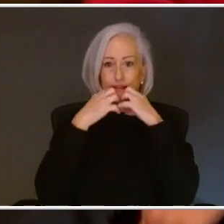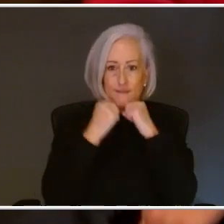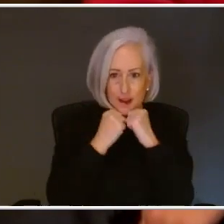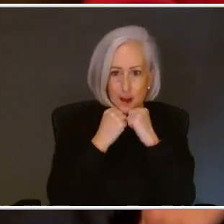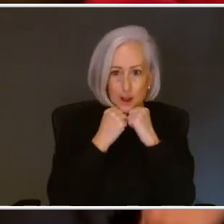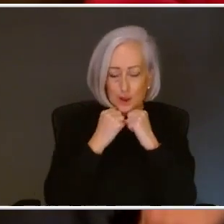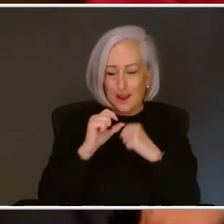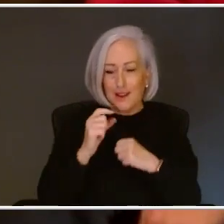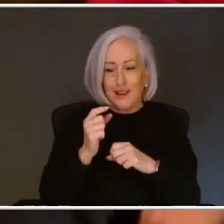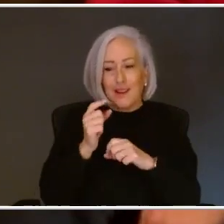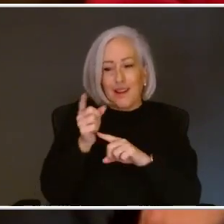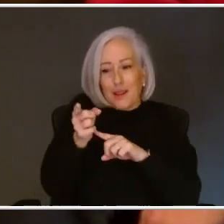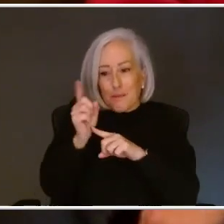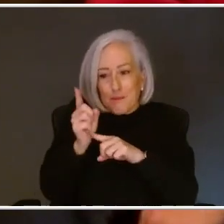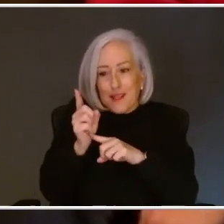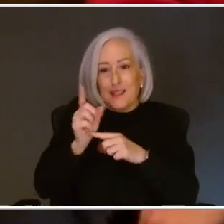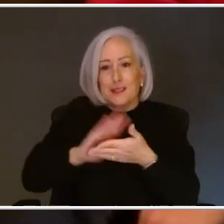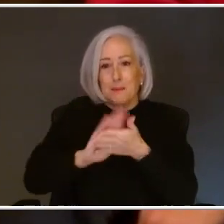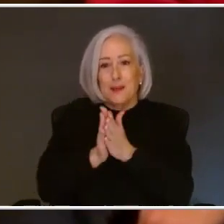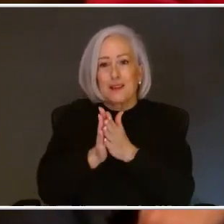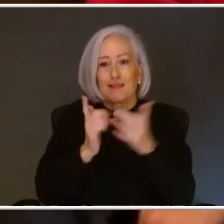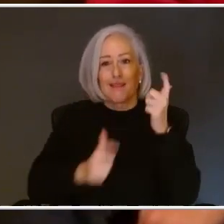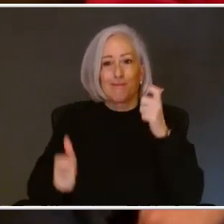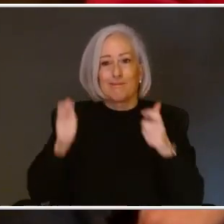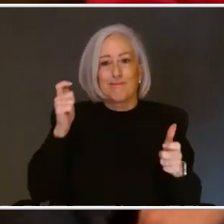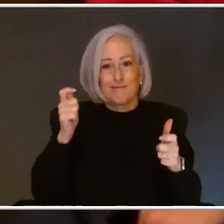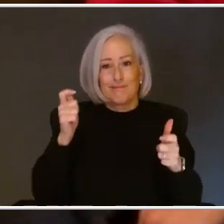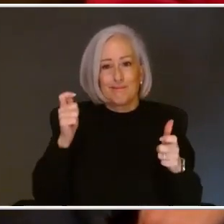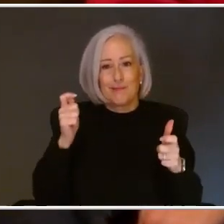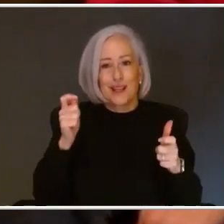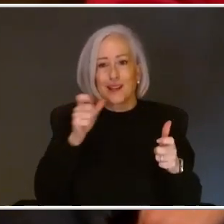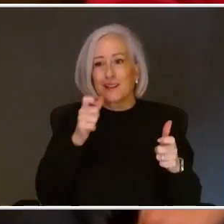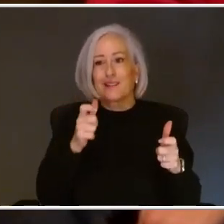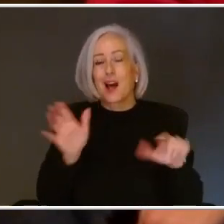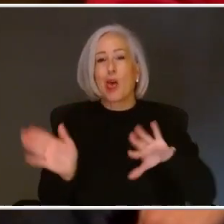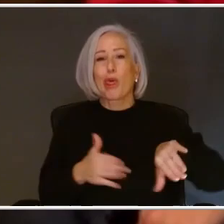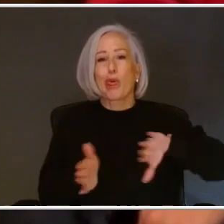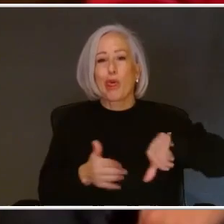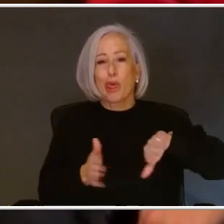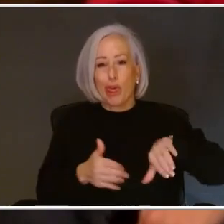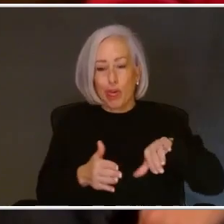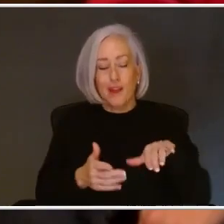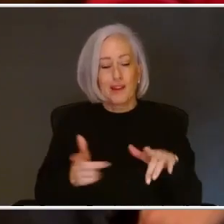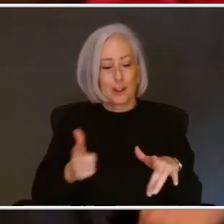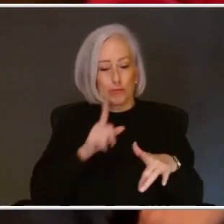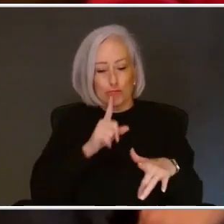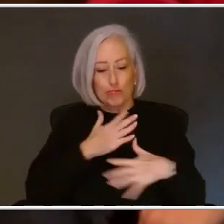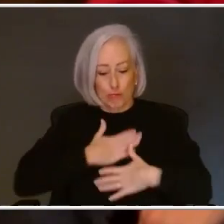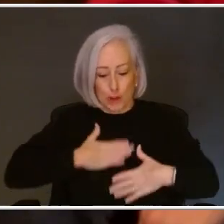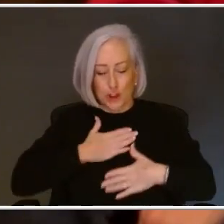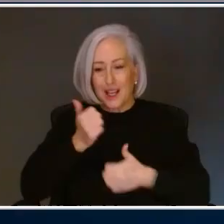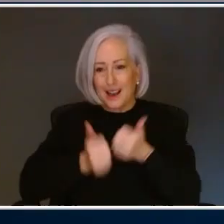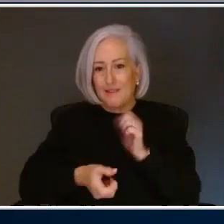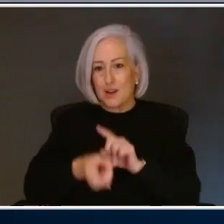small moments now become huge. And you just grow to appreciate every second you have with your kids,